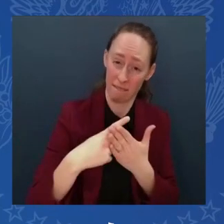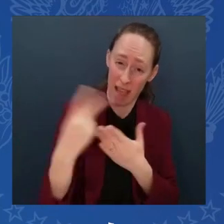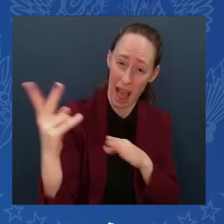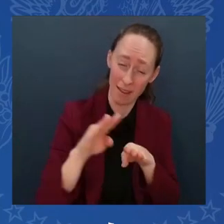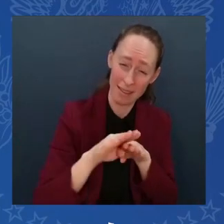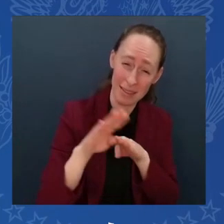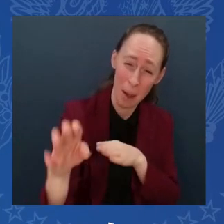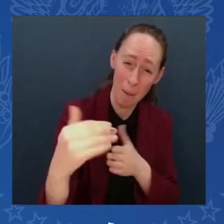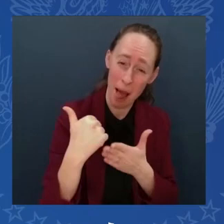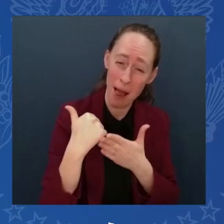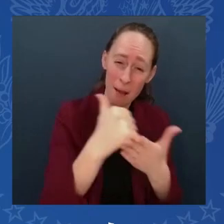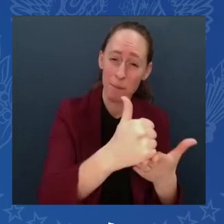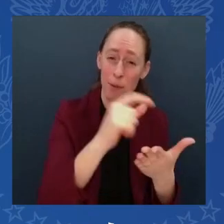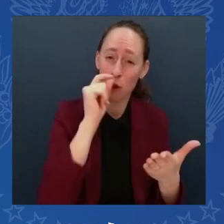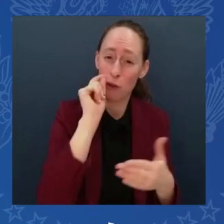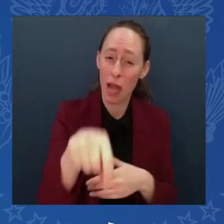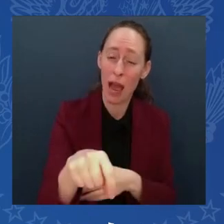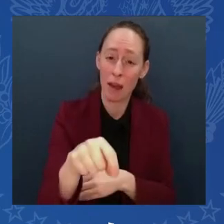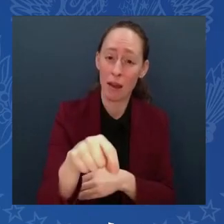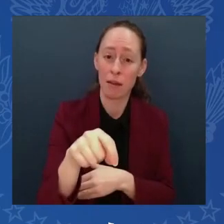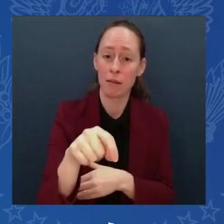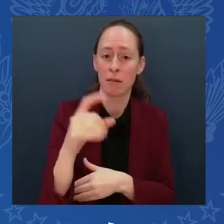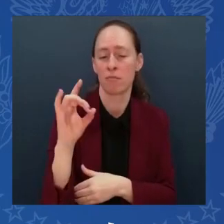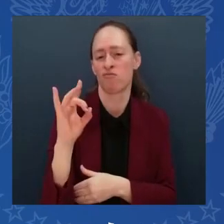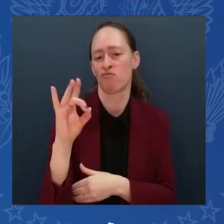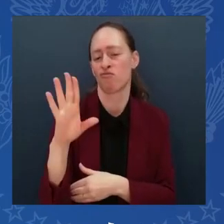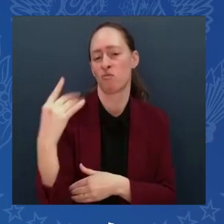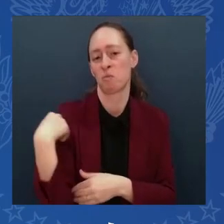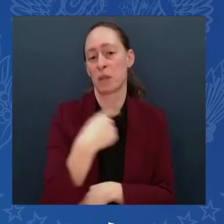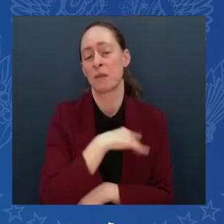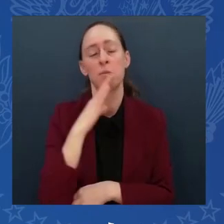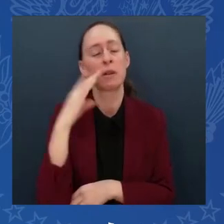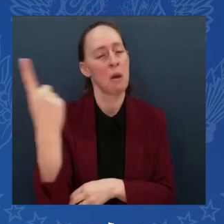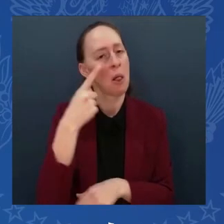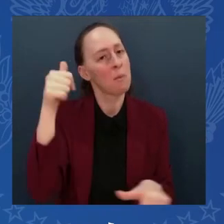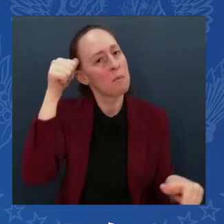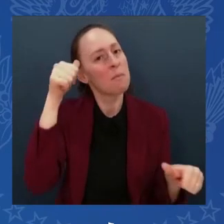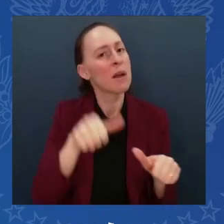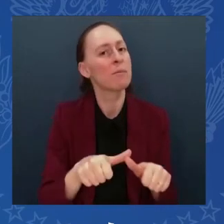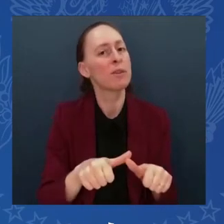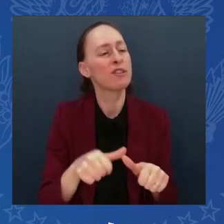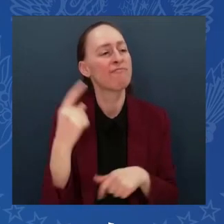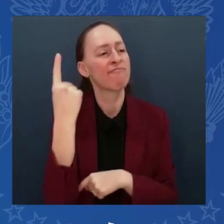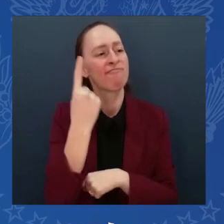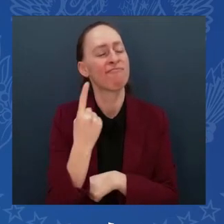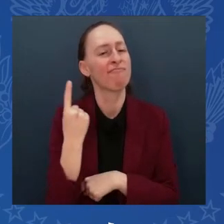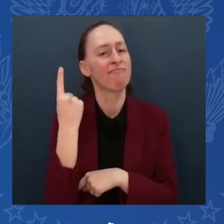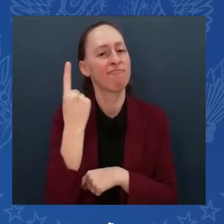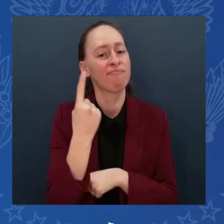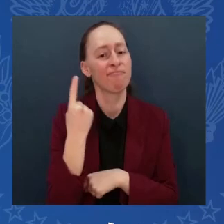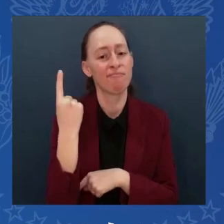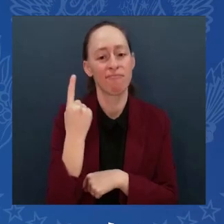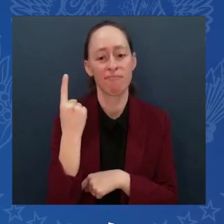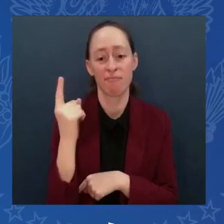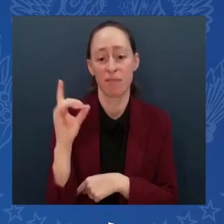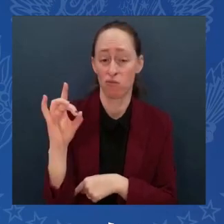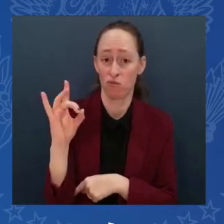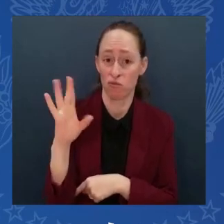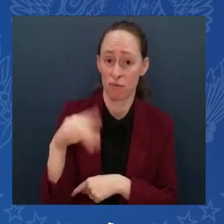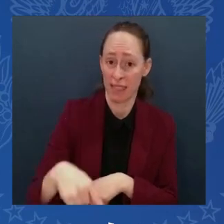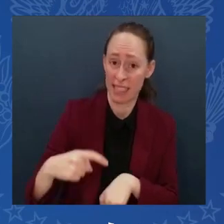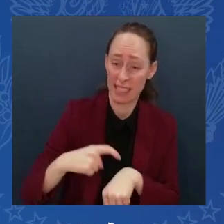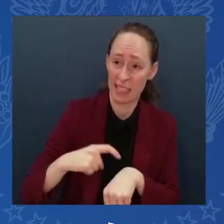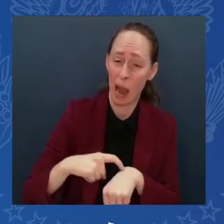down in the pages of history. It really is. It's consequential. And the clock is ticking. And this has to happen. We have to help